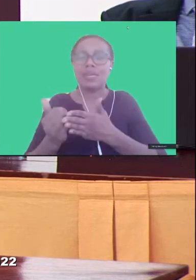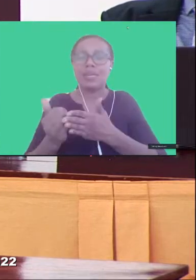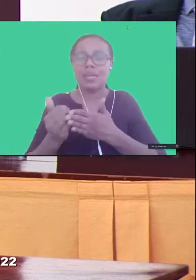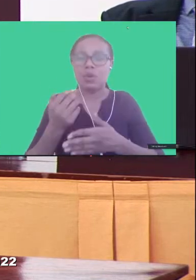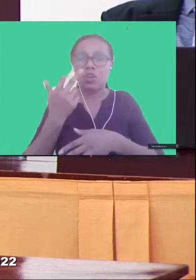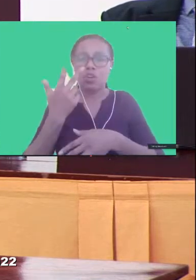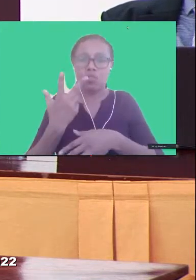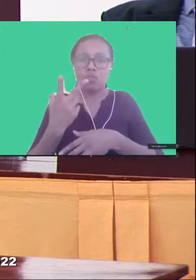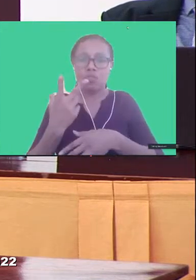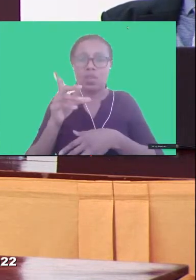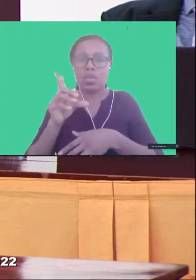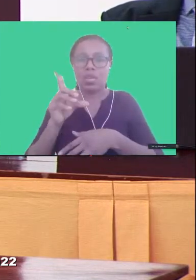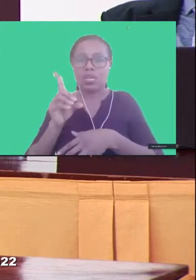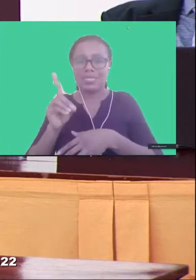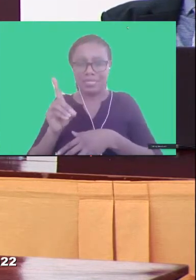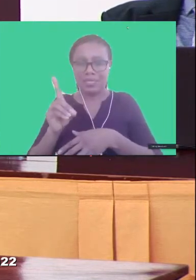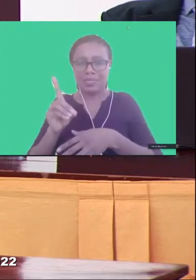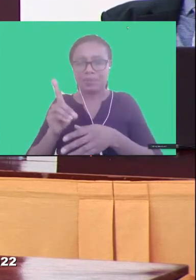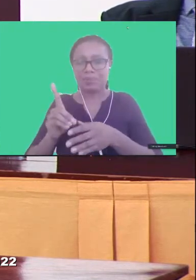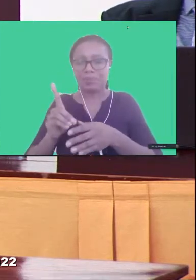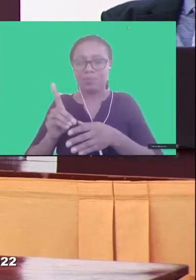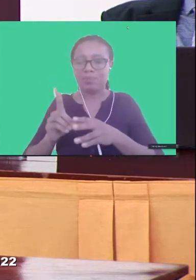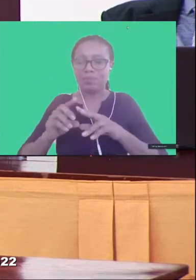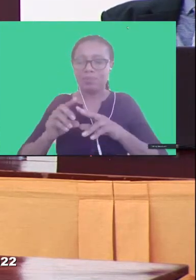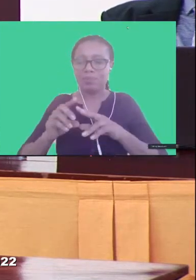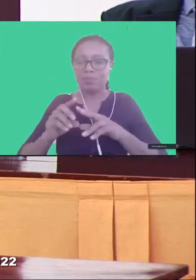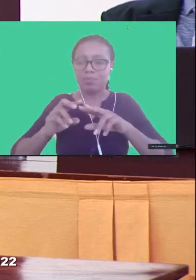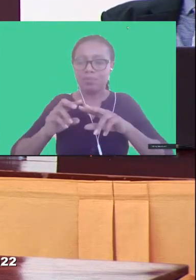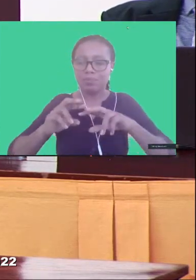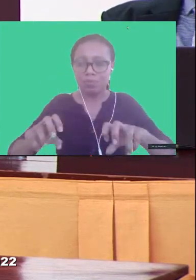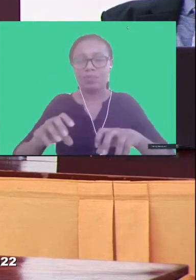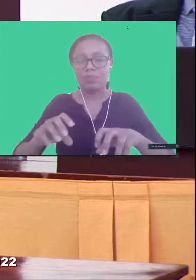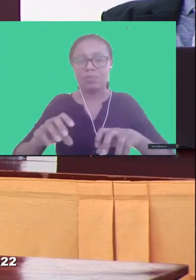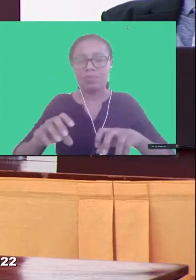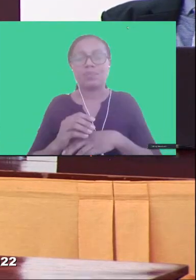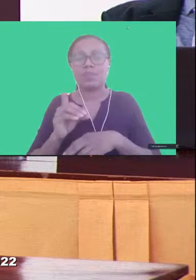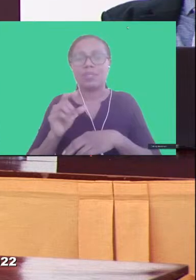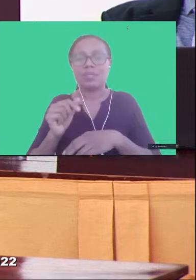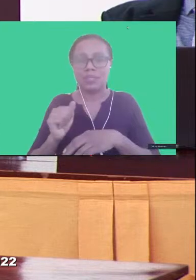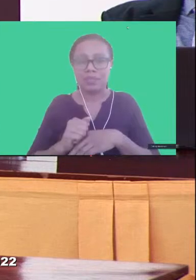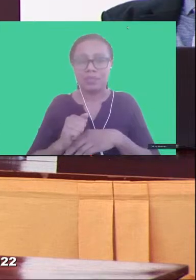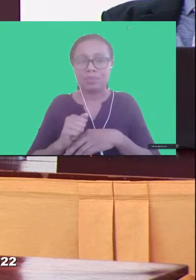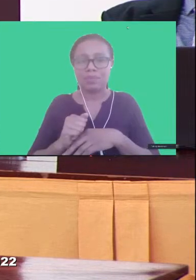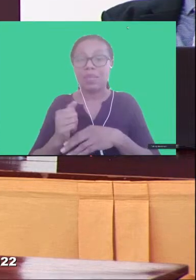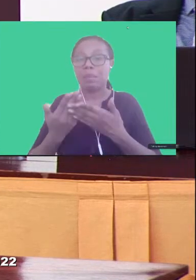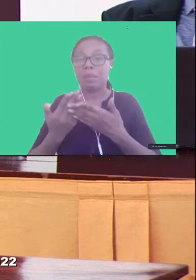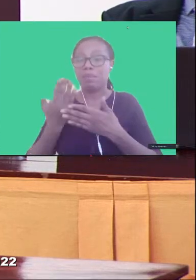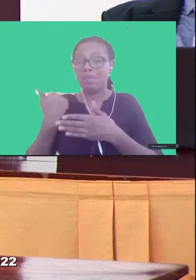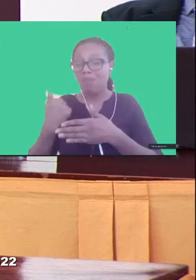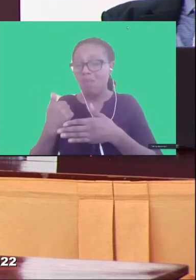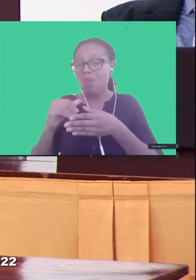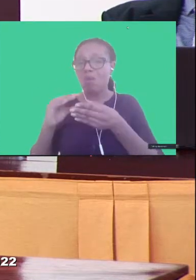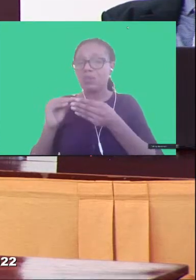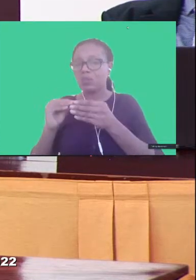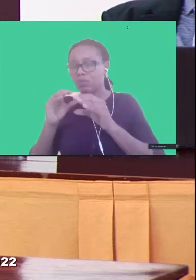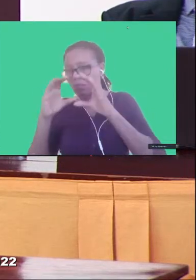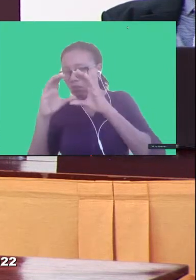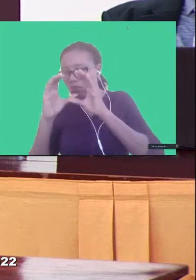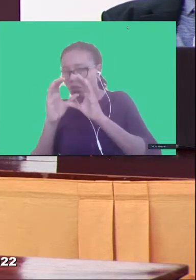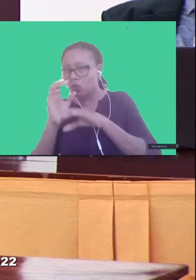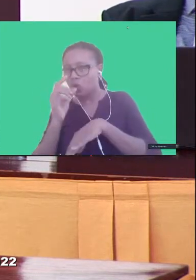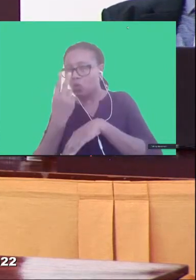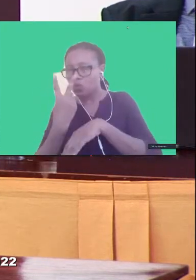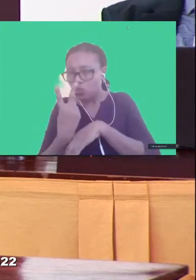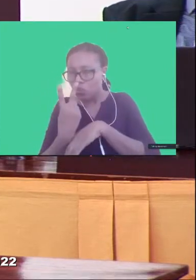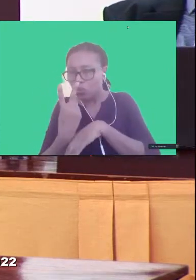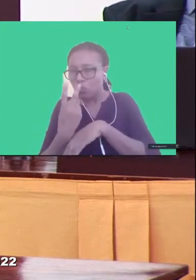originally contracted to shoot 2-dimensional or 2D seismic data in the first phase. However, in recognizing that 3D provides a